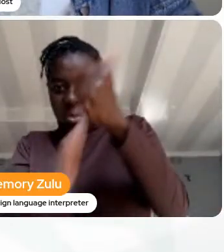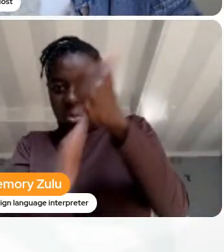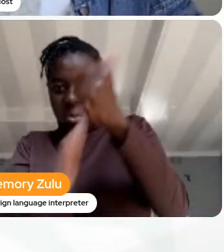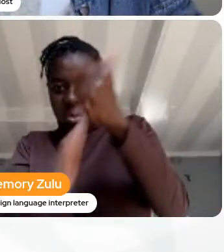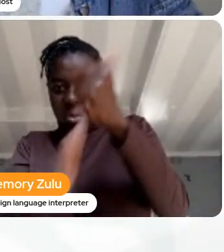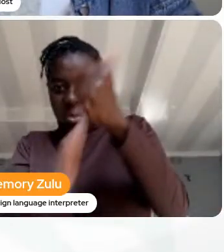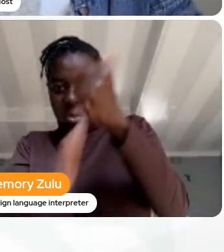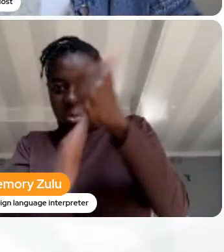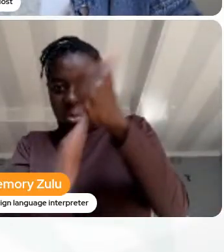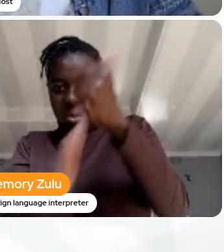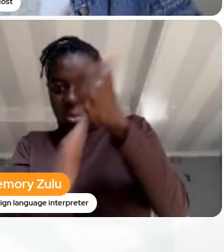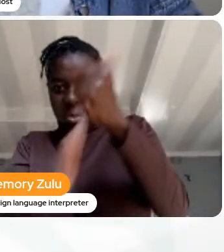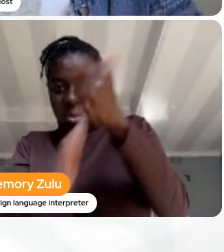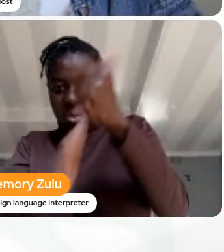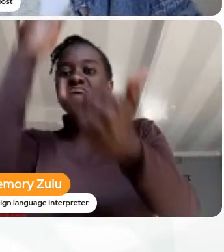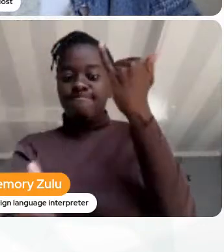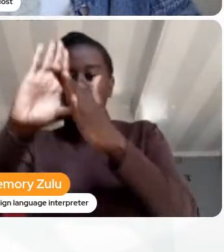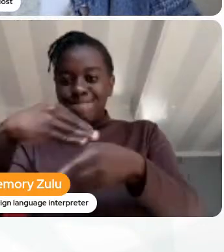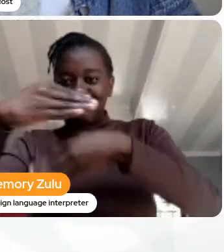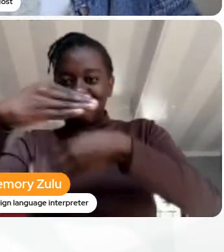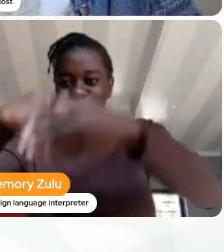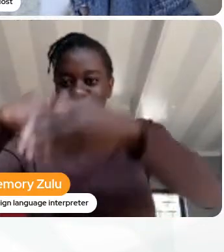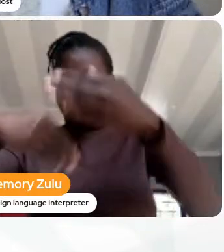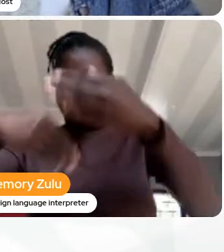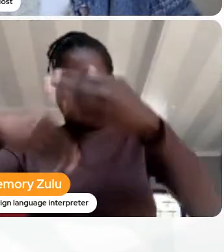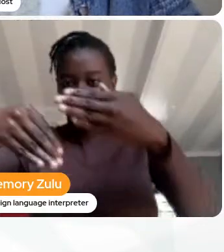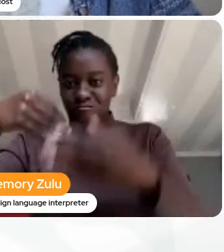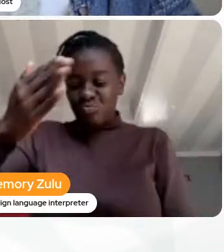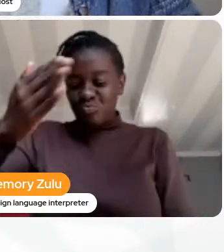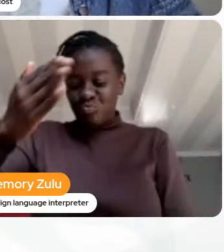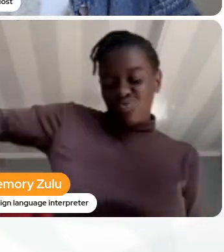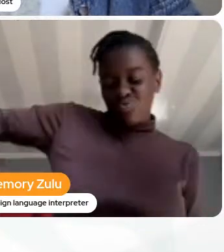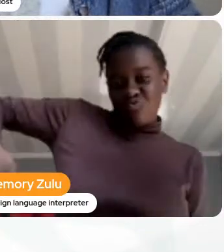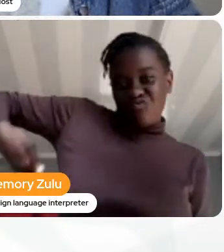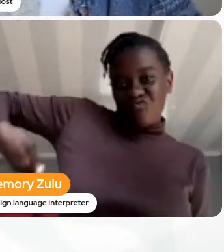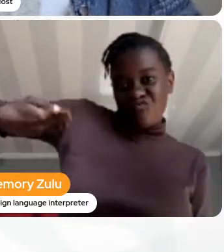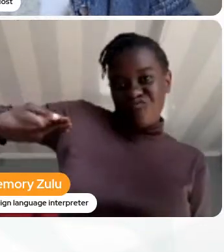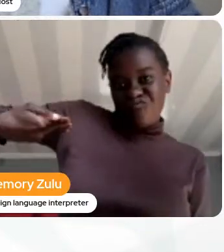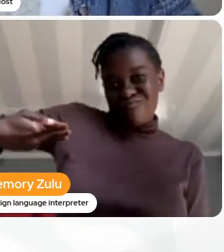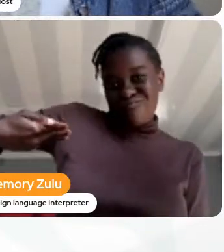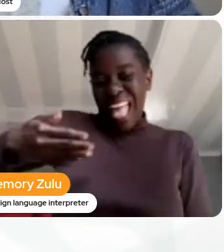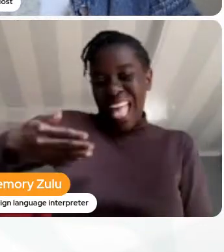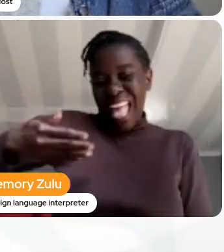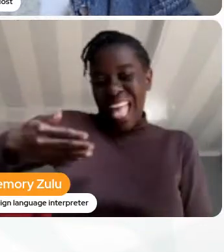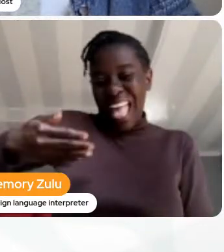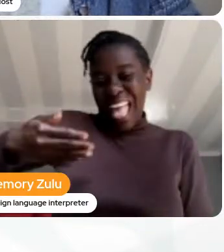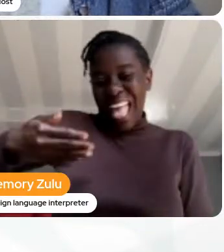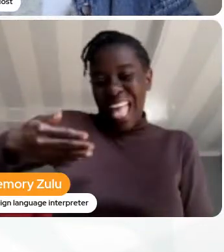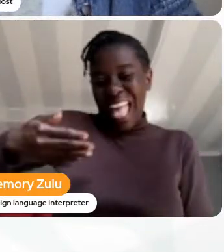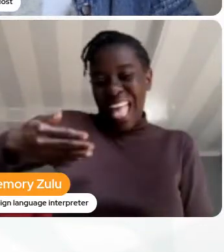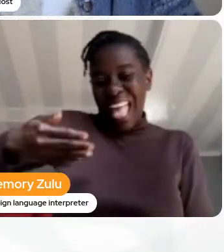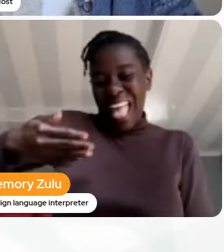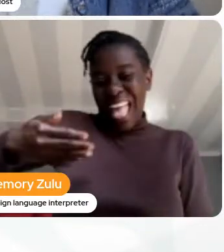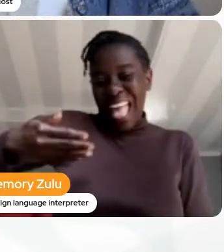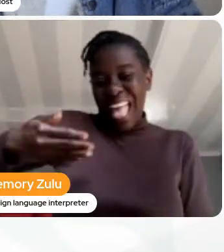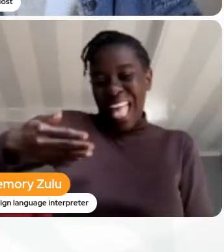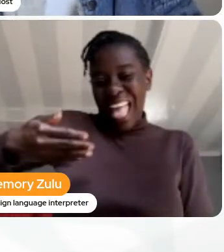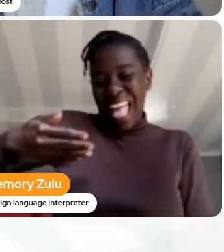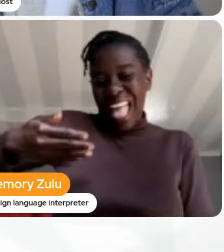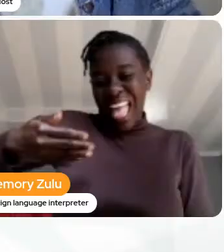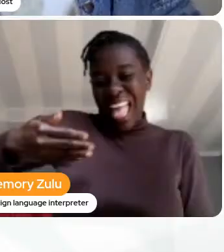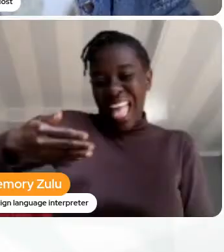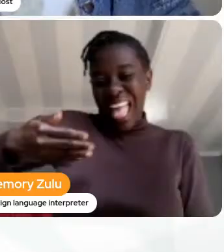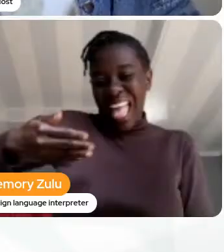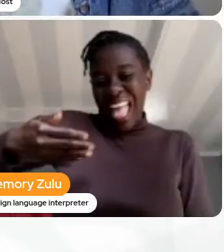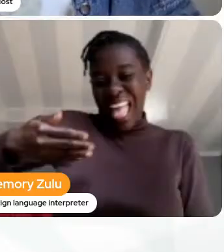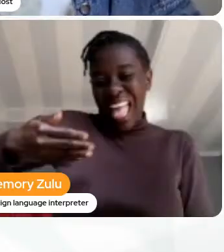a urinary tract infection. And I need to mention as well, to say, urinary tract infections are very common in